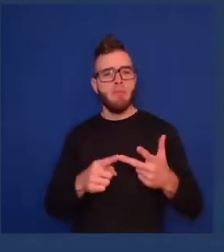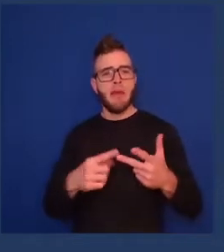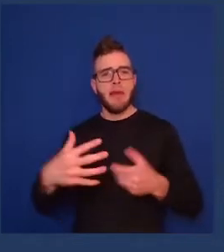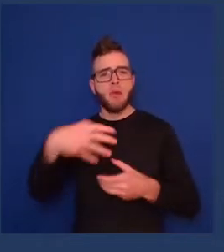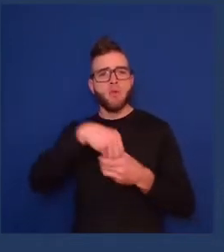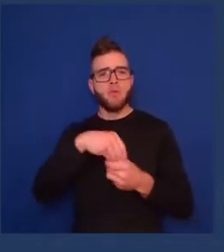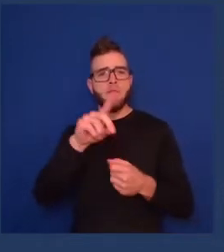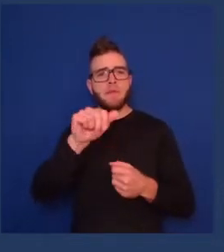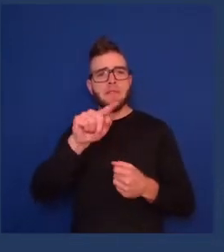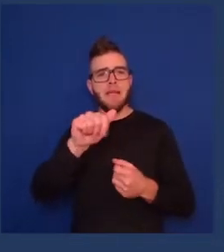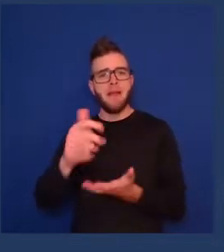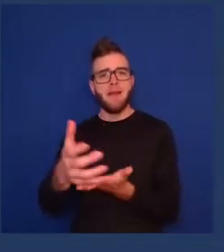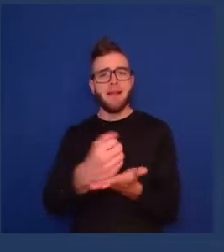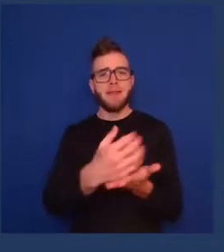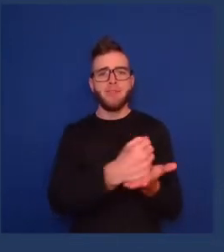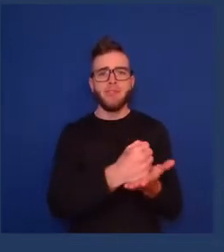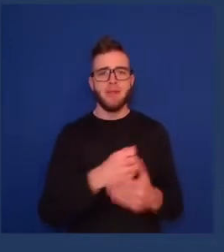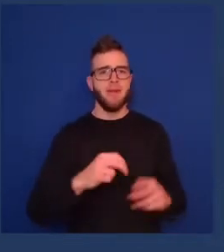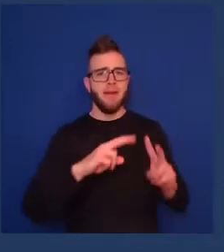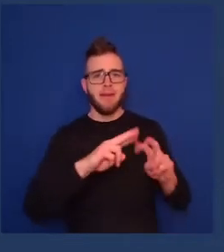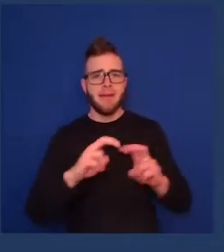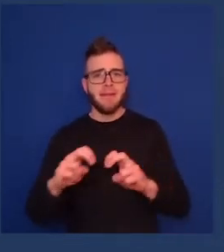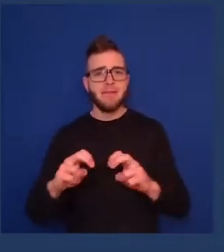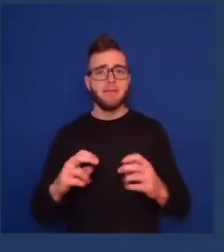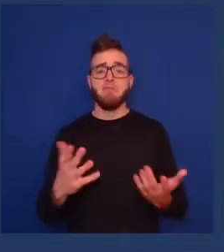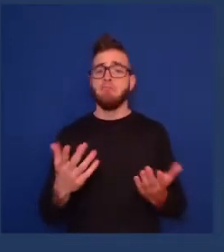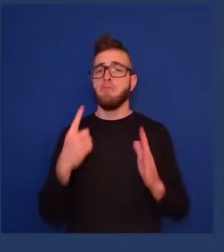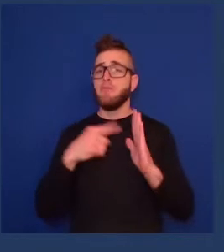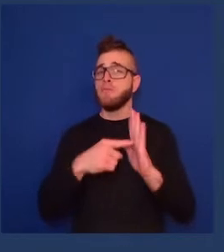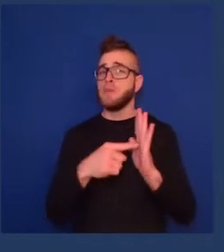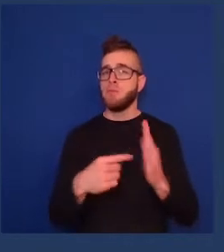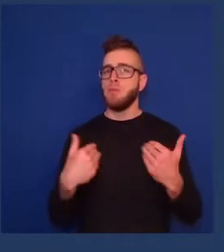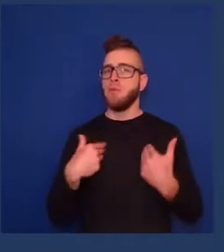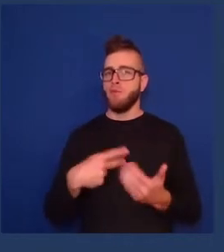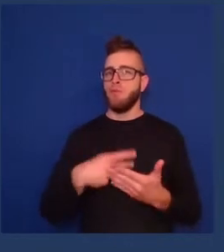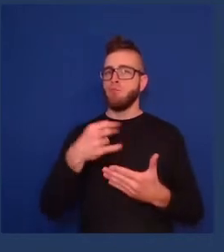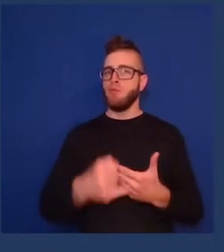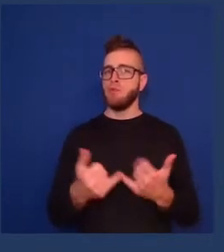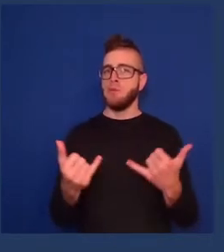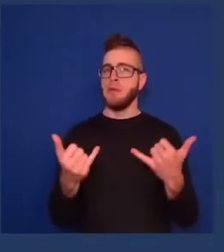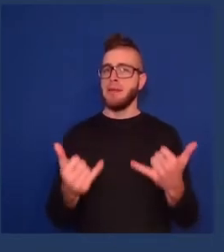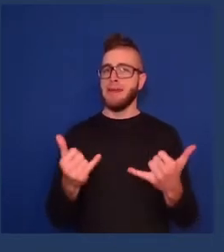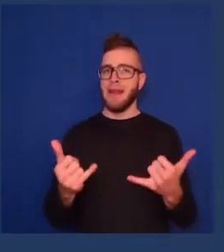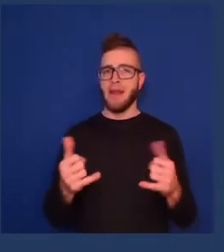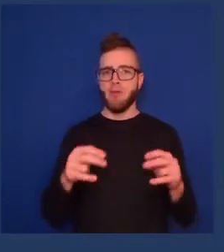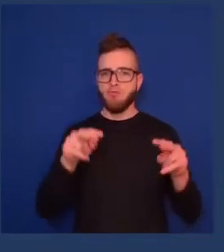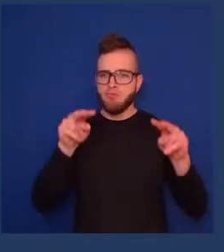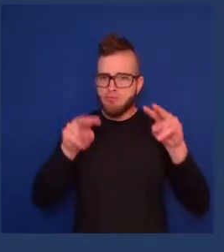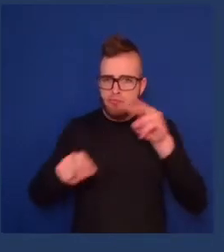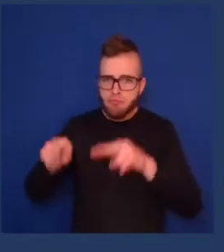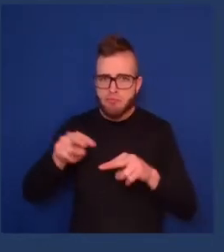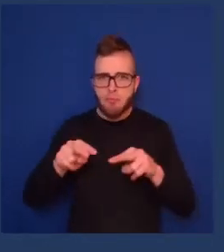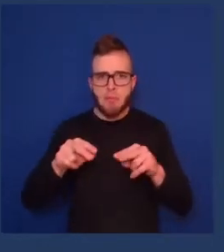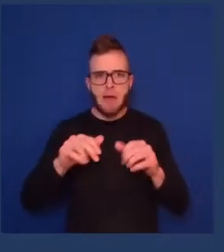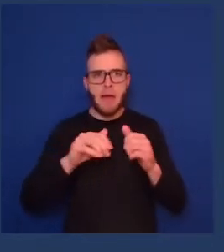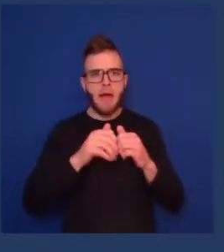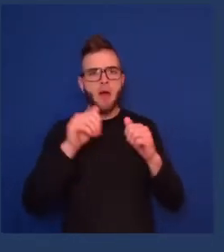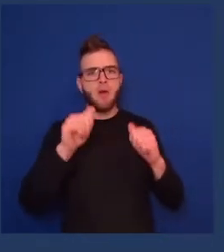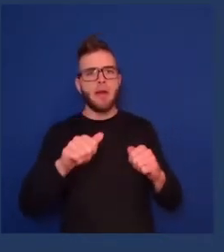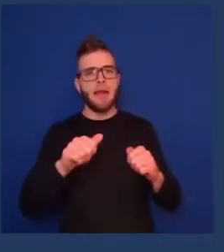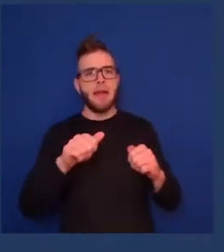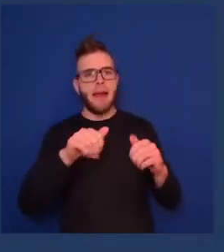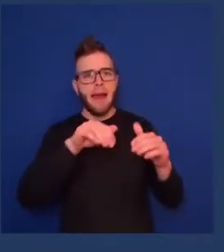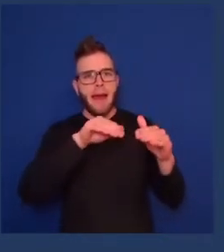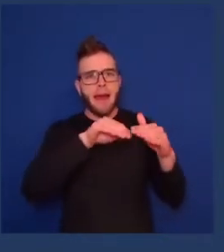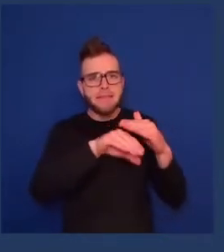in-situ captions through augmented reality to people who are deaf. Inclusive data collection and analysis. For example, we have a project